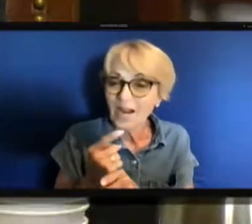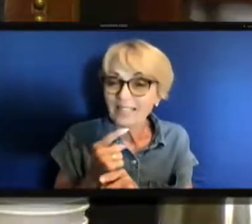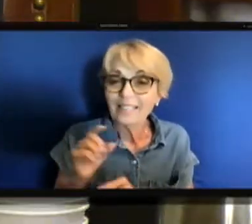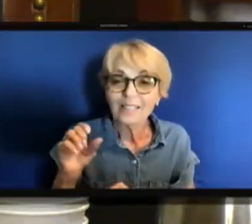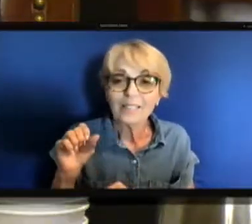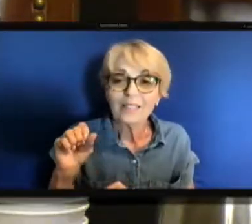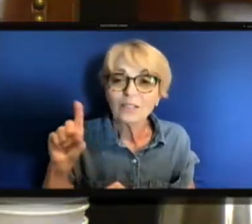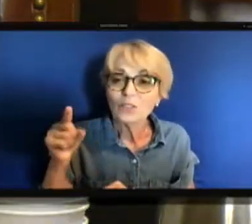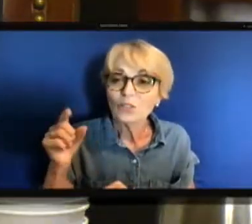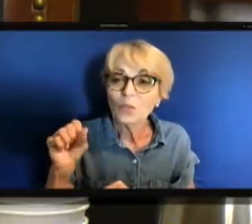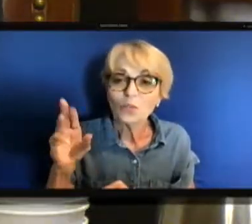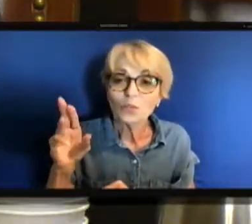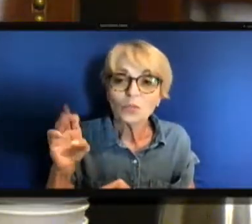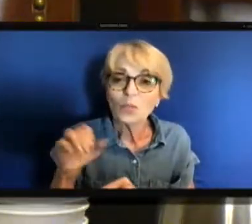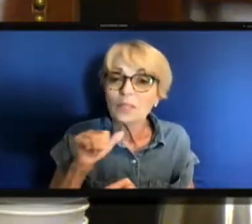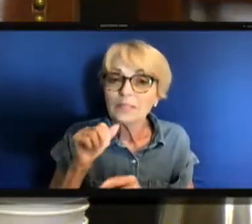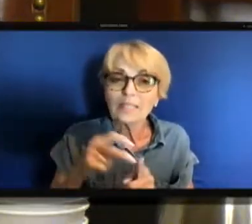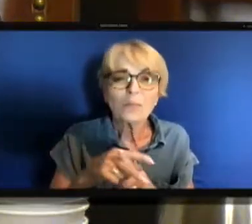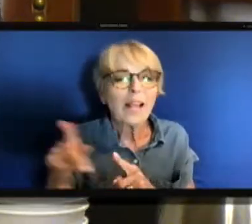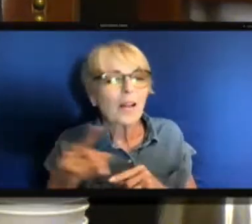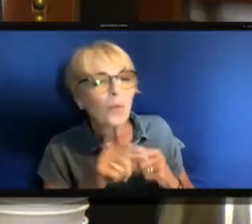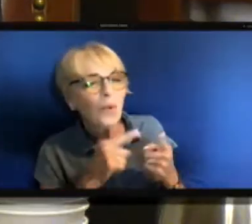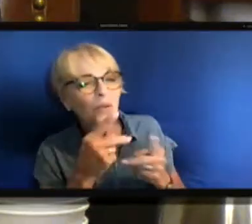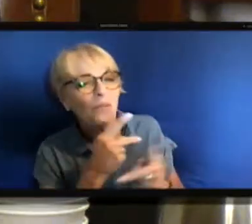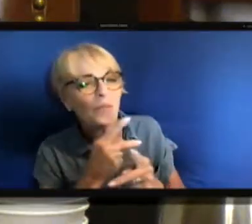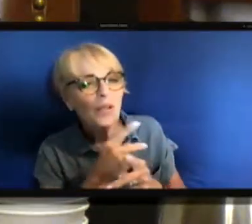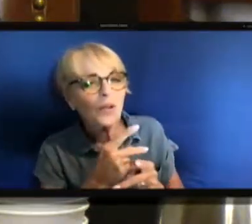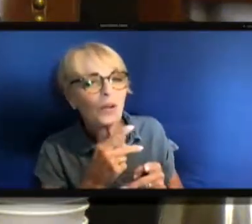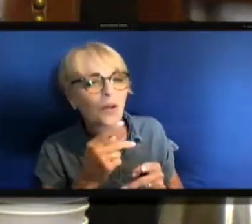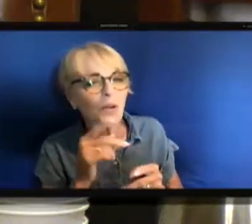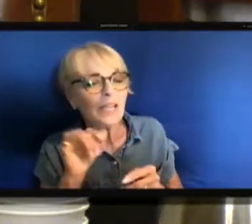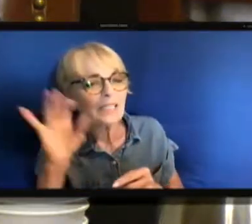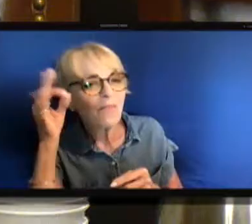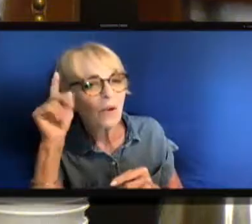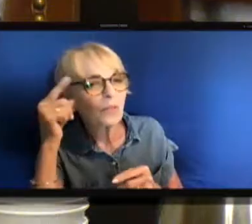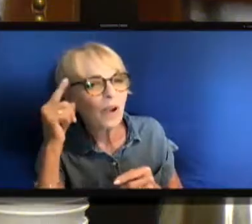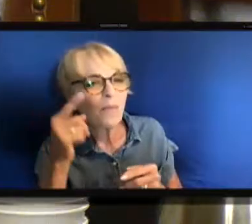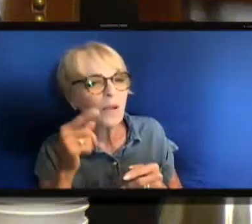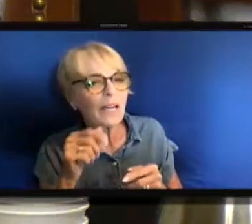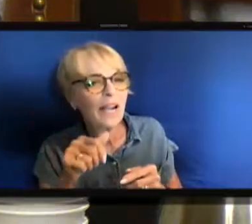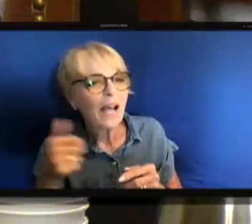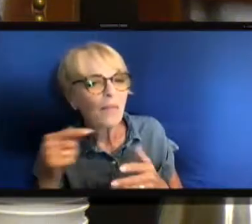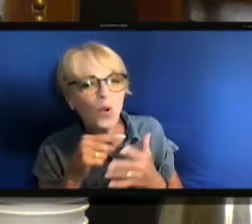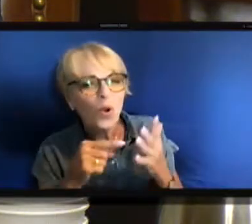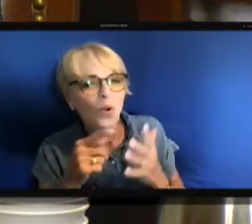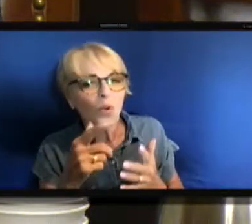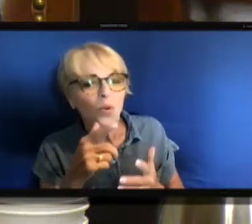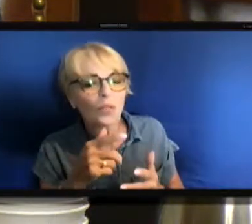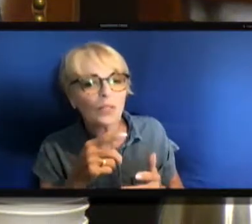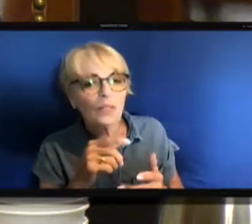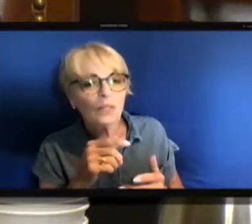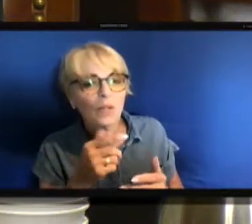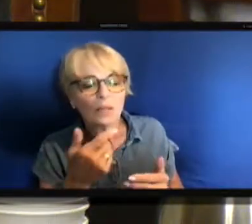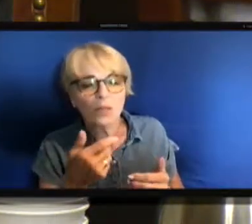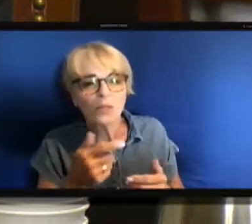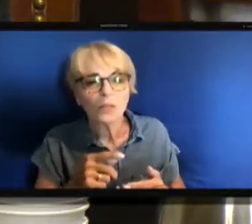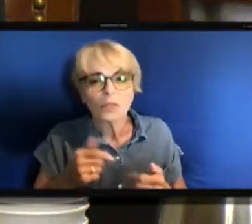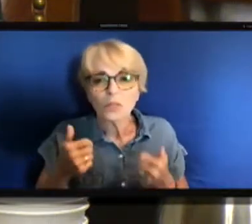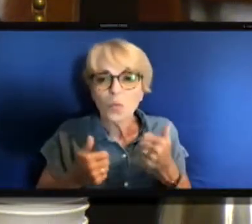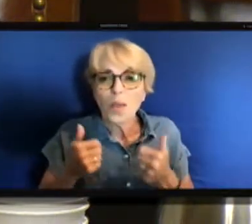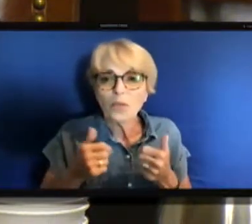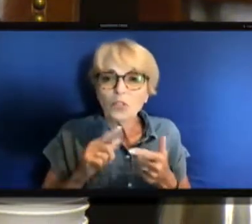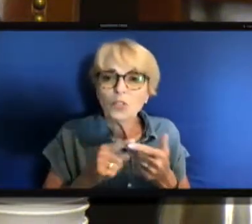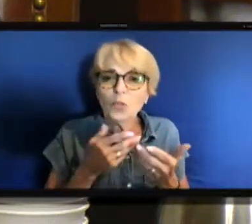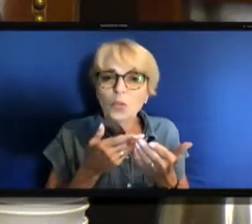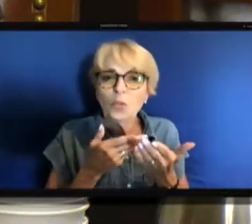out, whether it's from the federal government or whomever sources your legal advice, I don't know, as to whether, to verify what